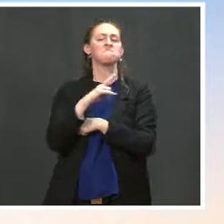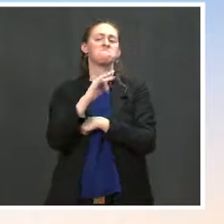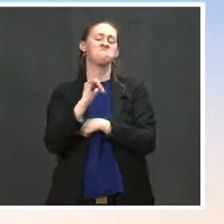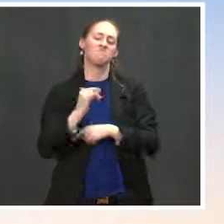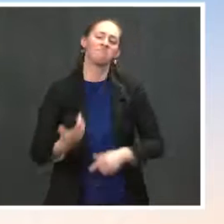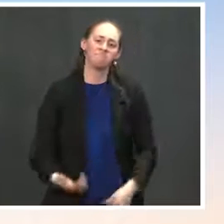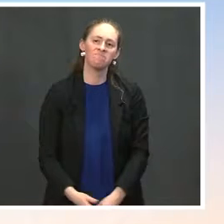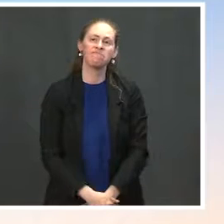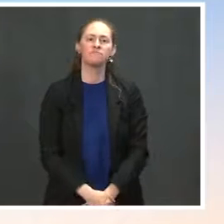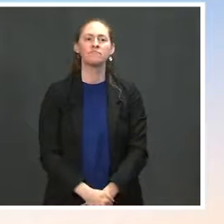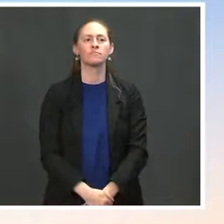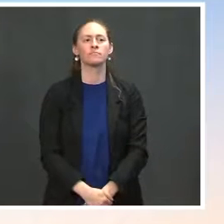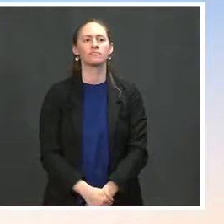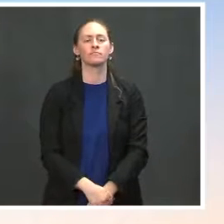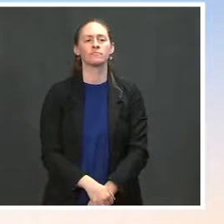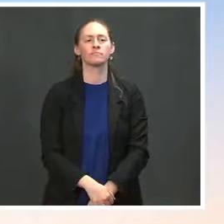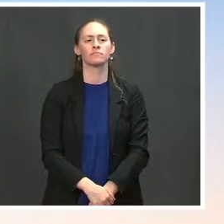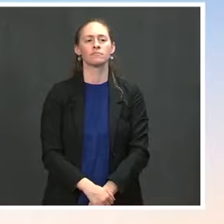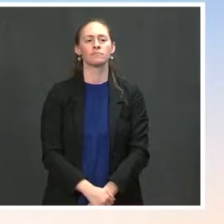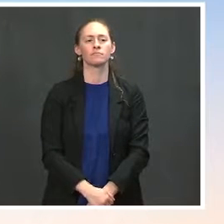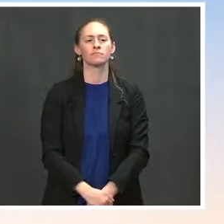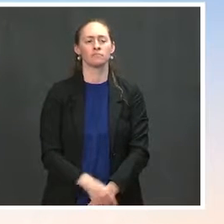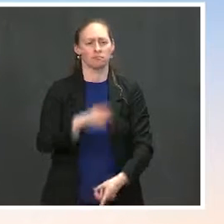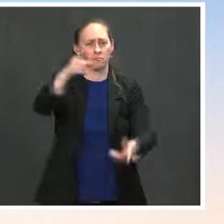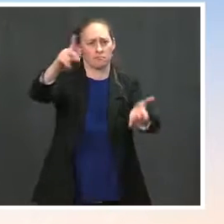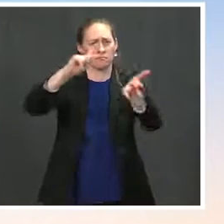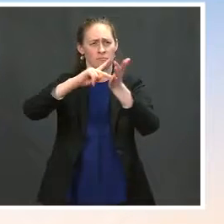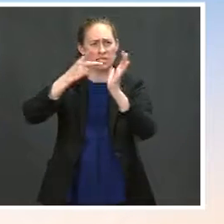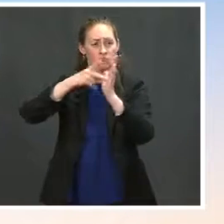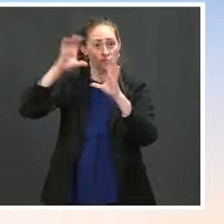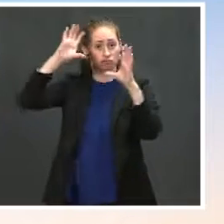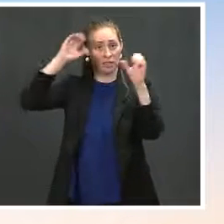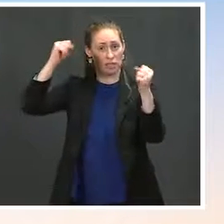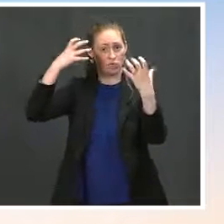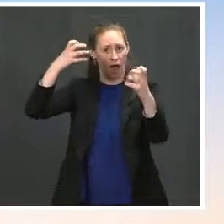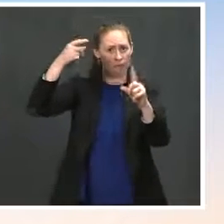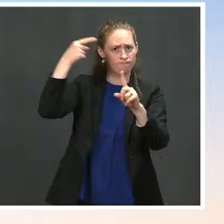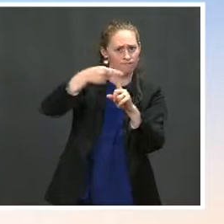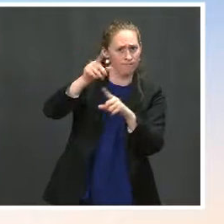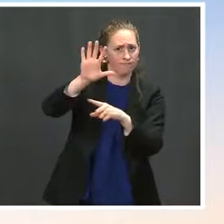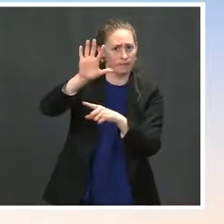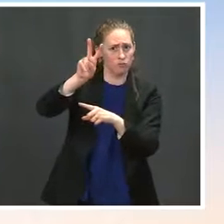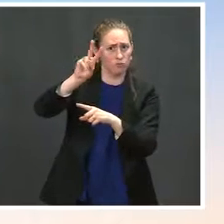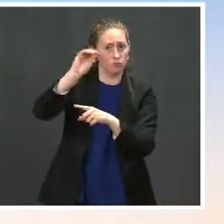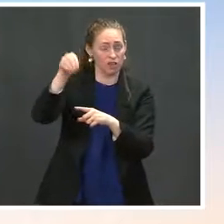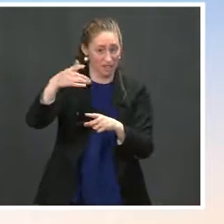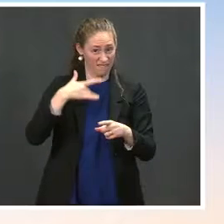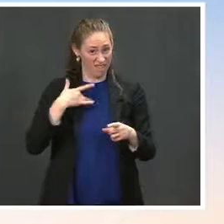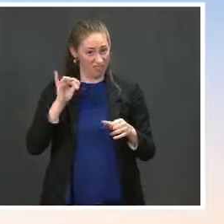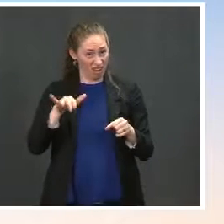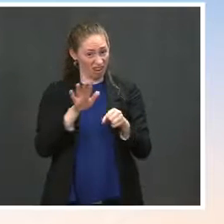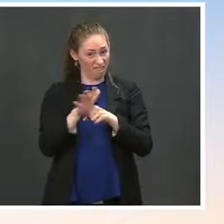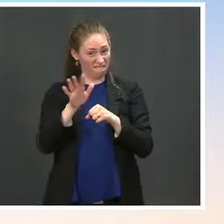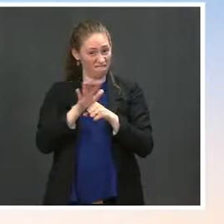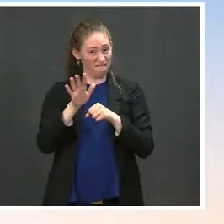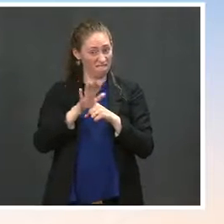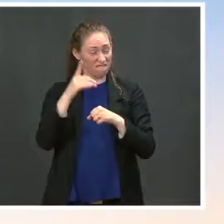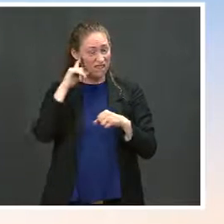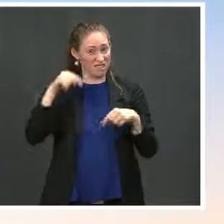the 50 to 52% that the president unveiled today, that Gina McCarthy put together, is far enough for the U.S.? I think